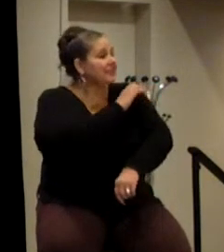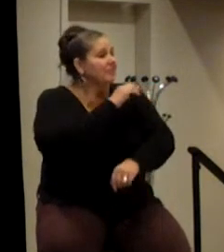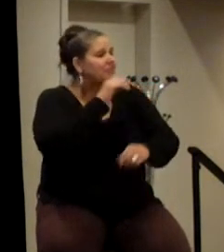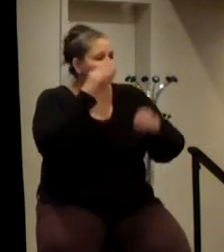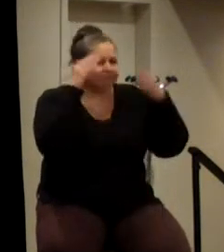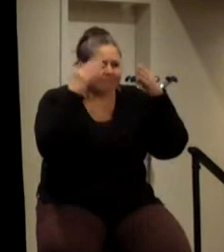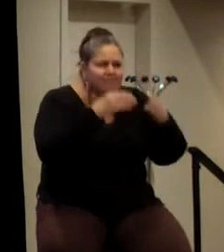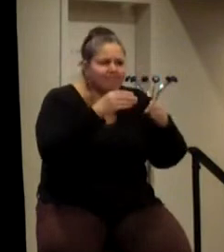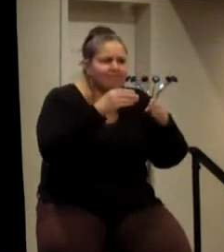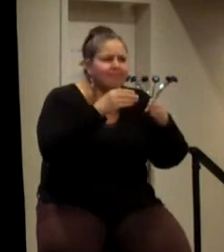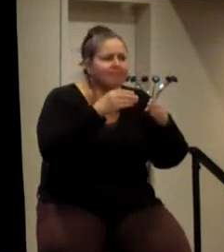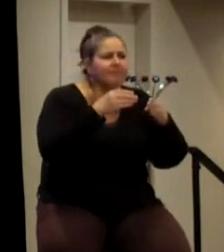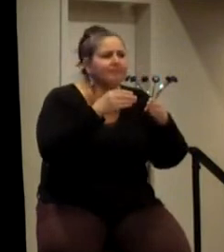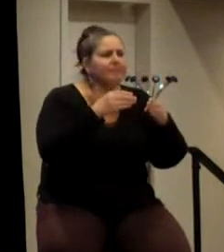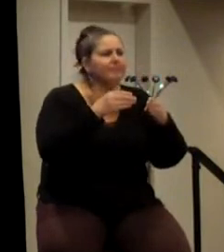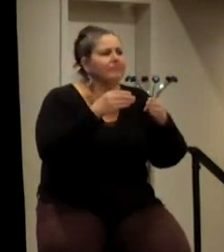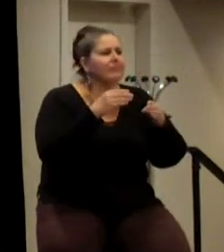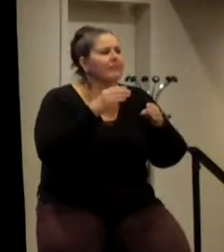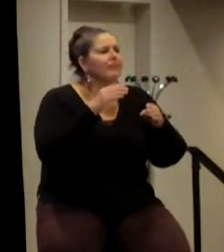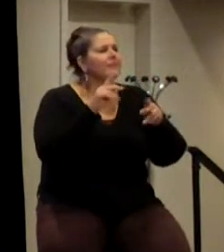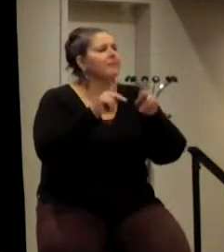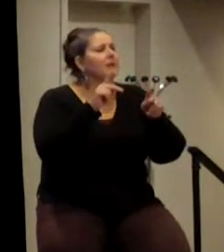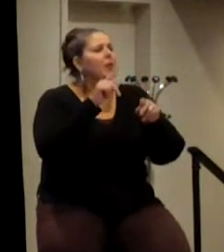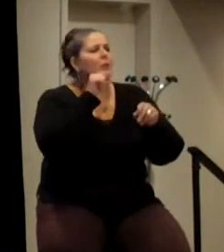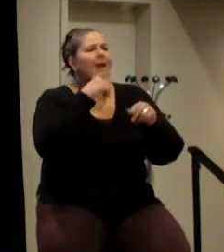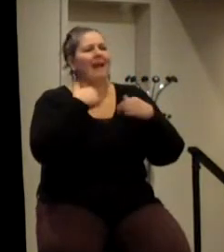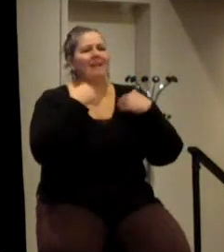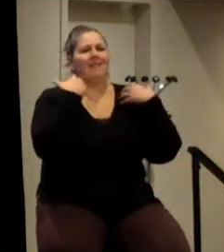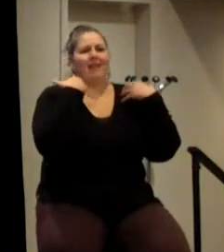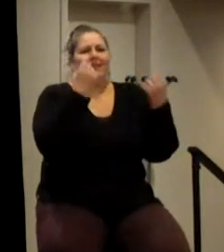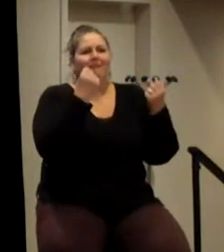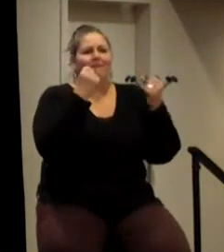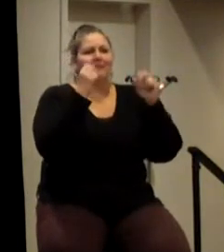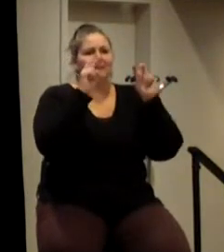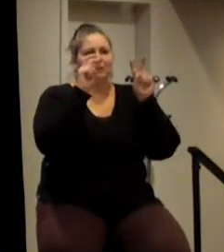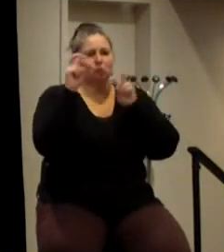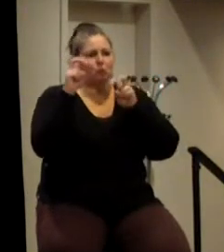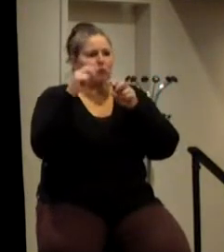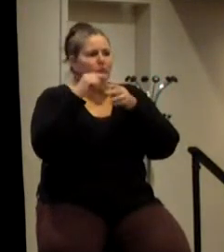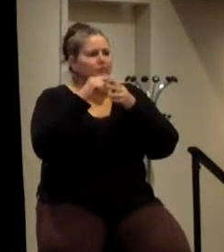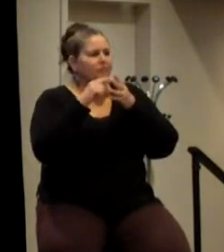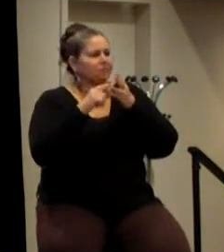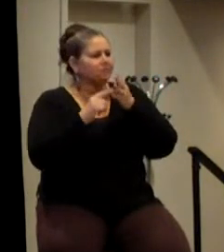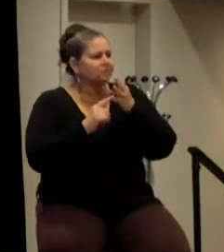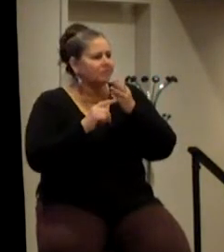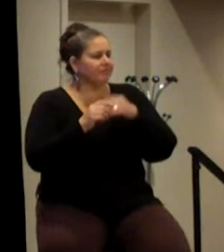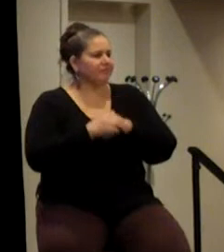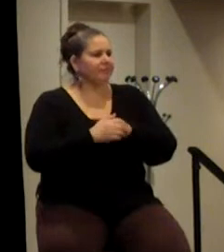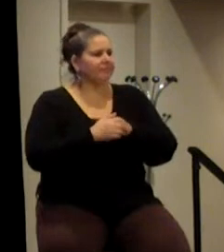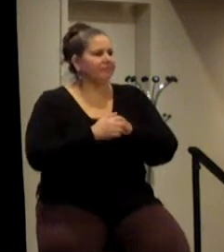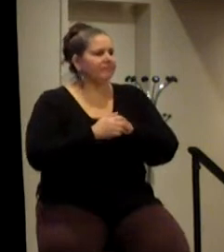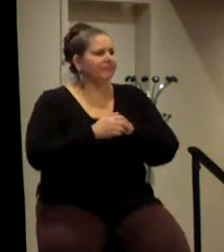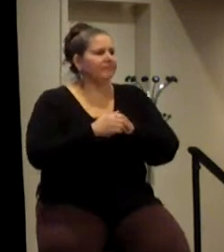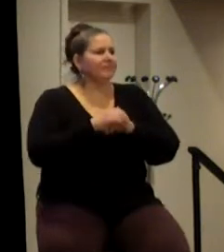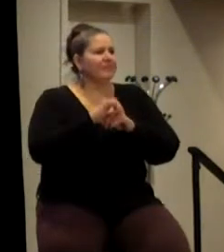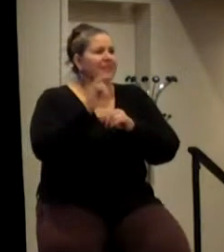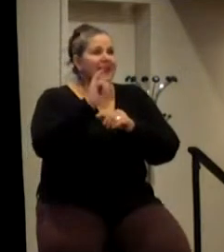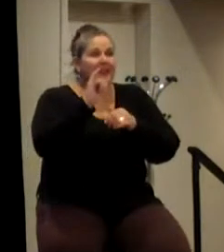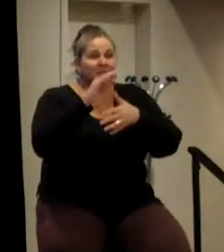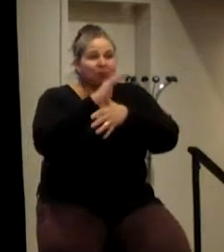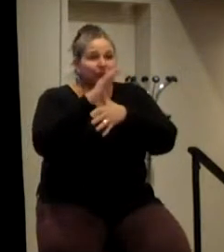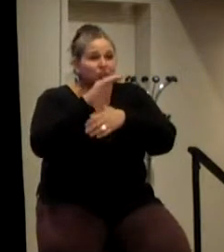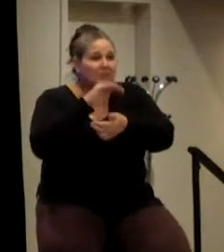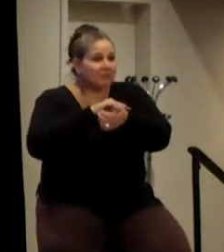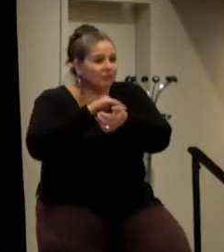with comorbidities with our primary care networks, working with Dr. Gupta and their team, and members